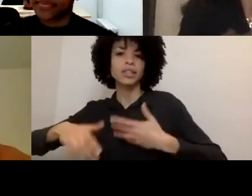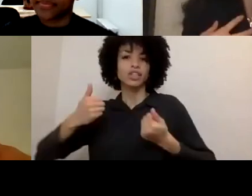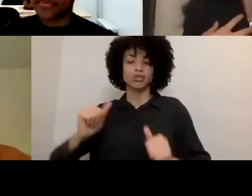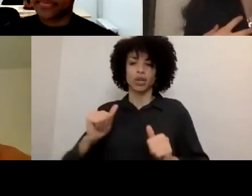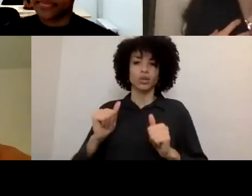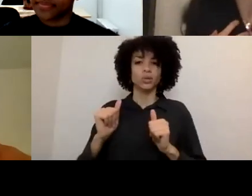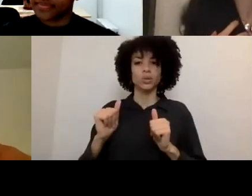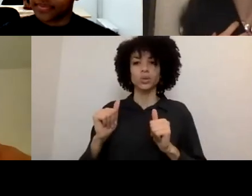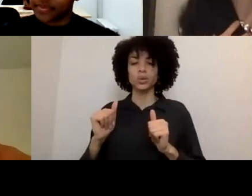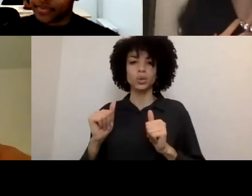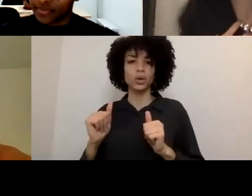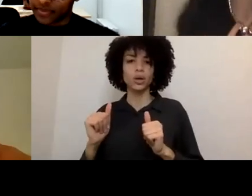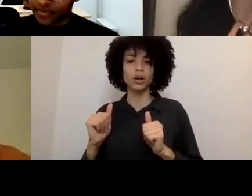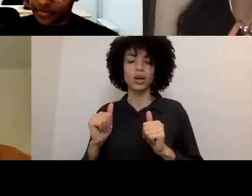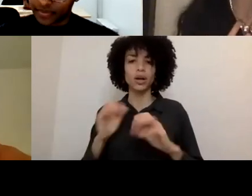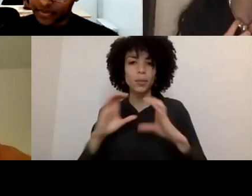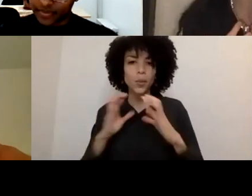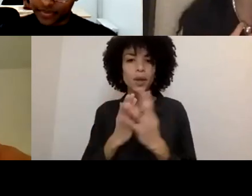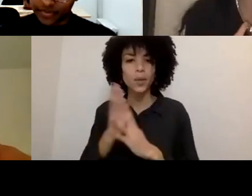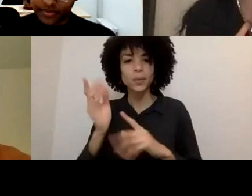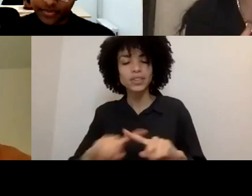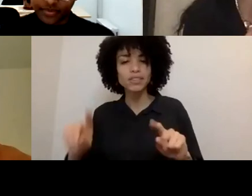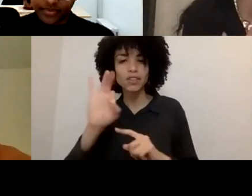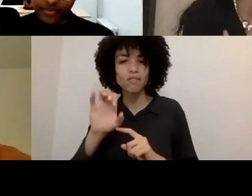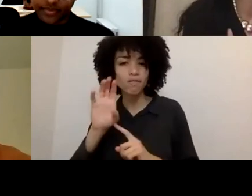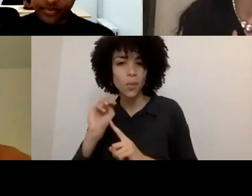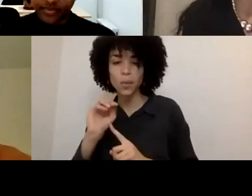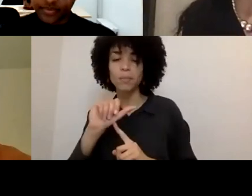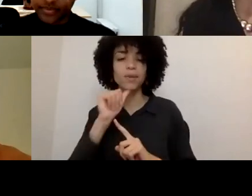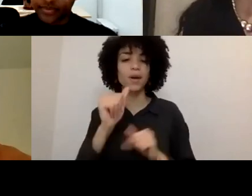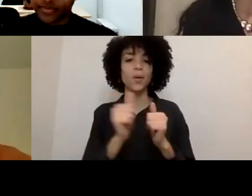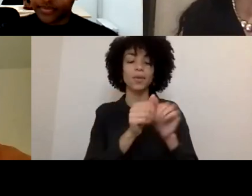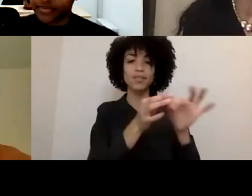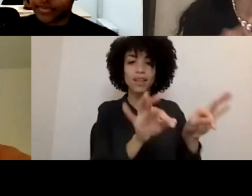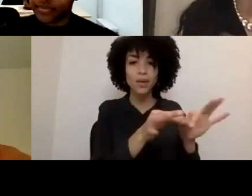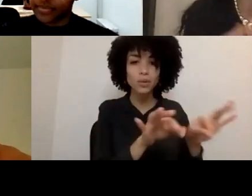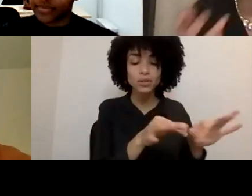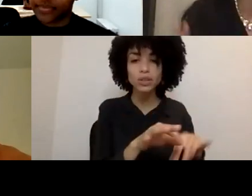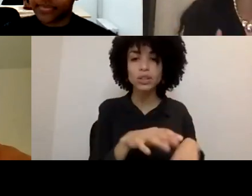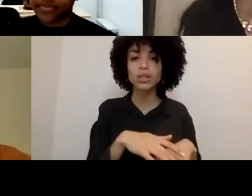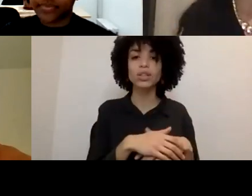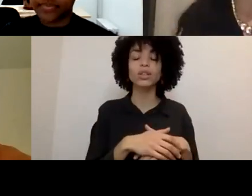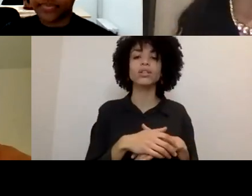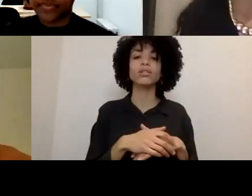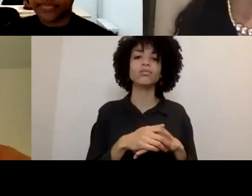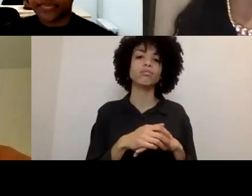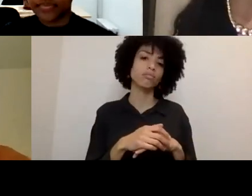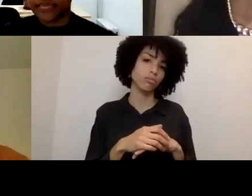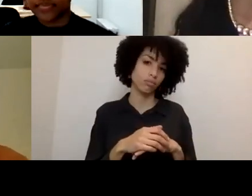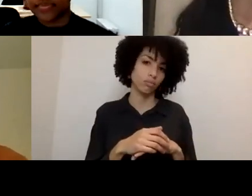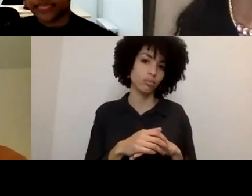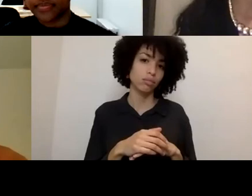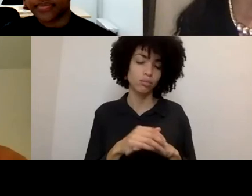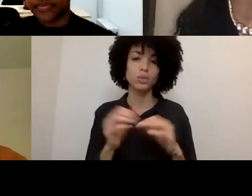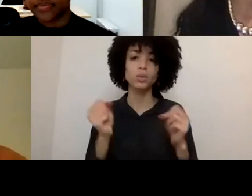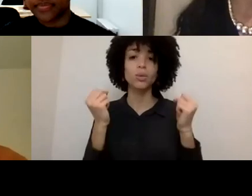representation and communicating through other forms that are not language. There are so many other opportunities, to connect